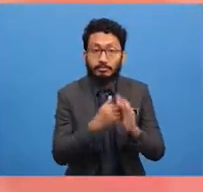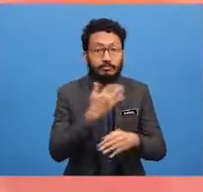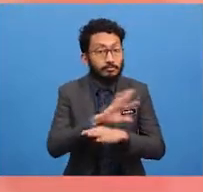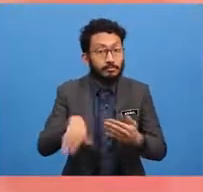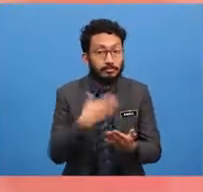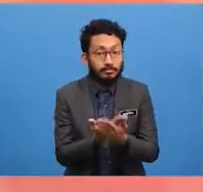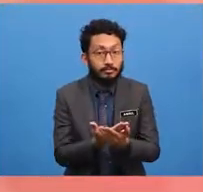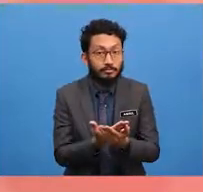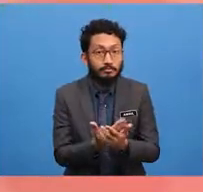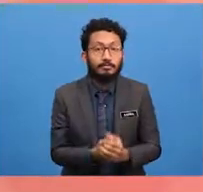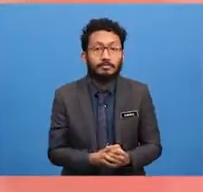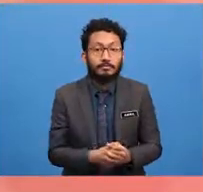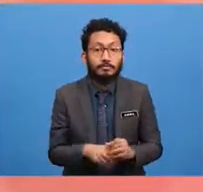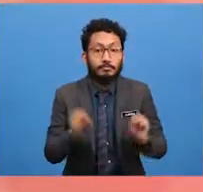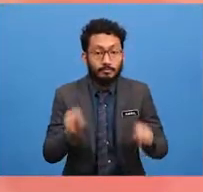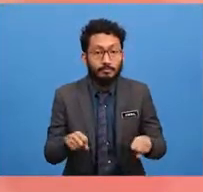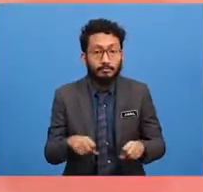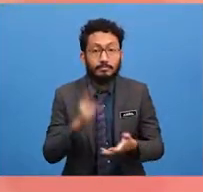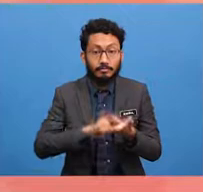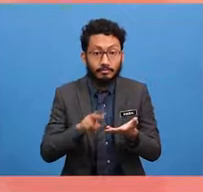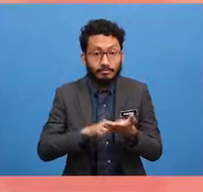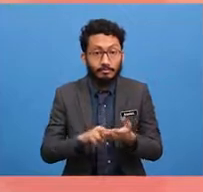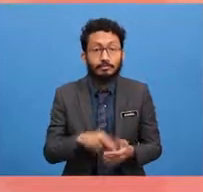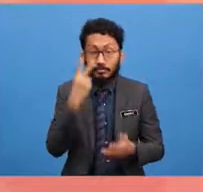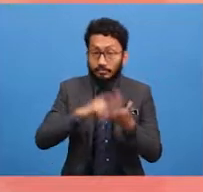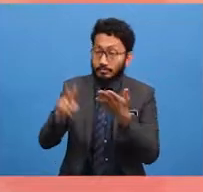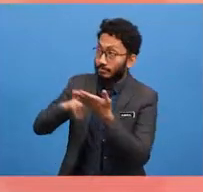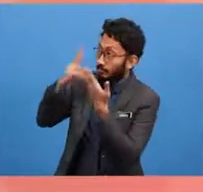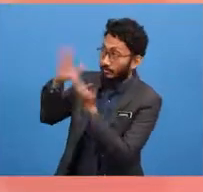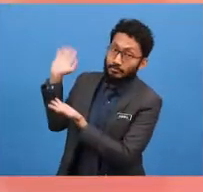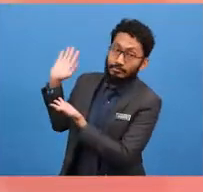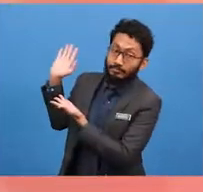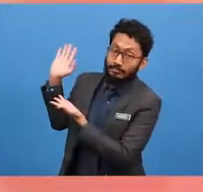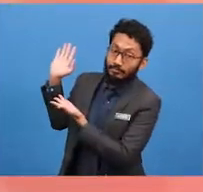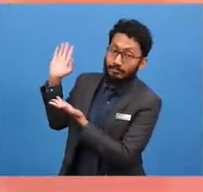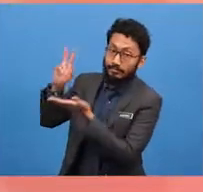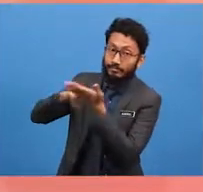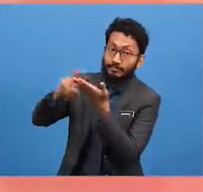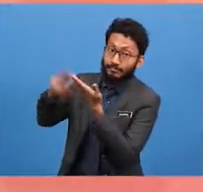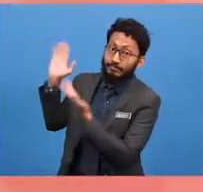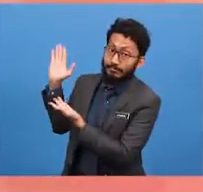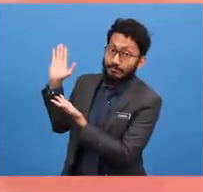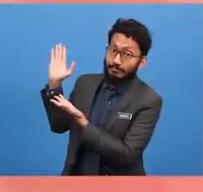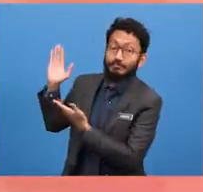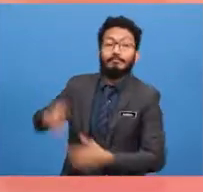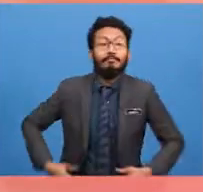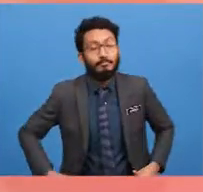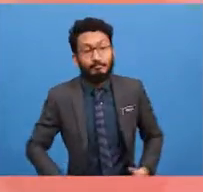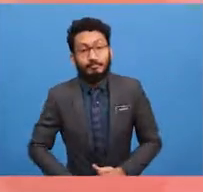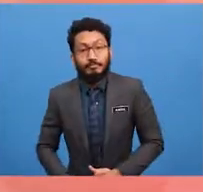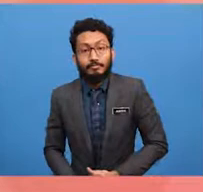be able to, number one, identify the purpose of writing a letter or